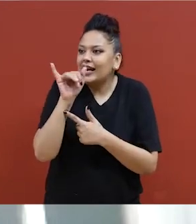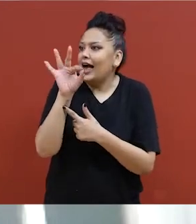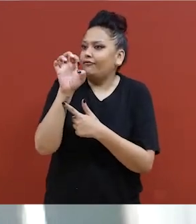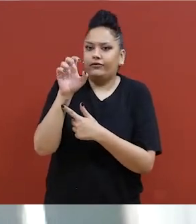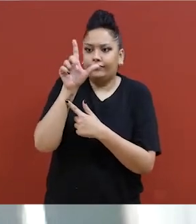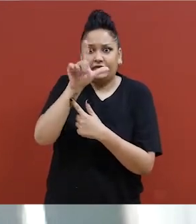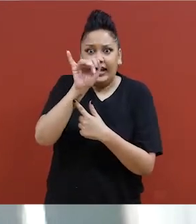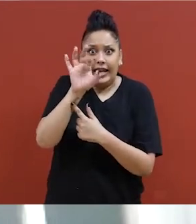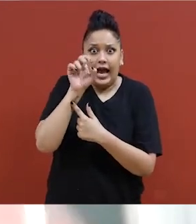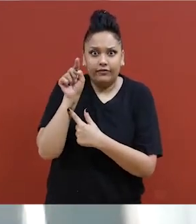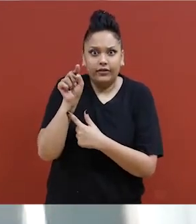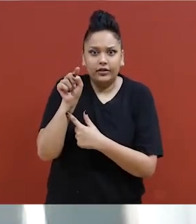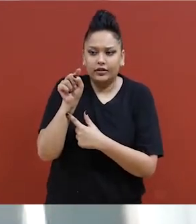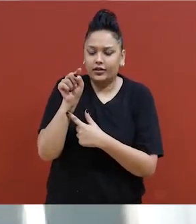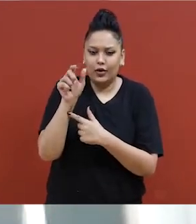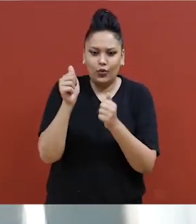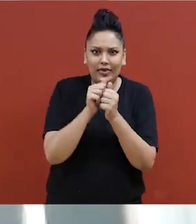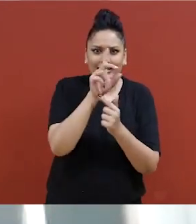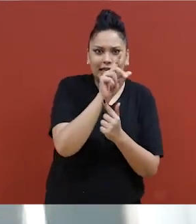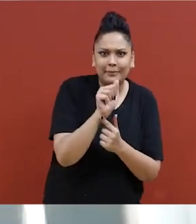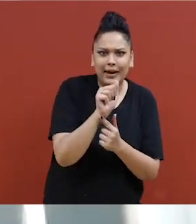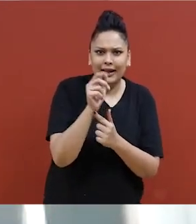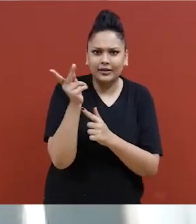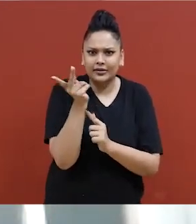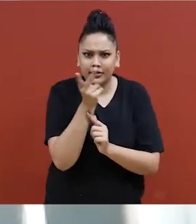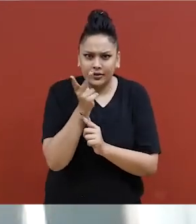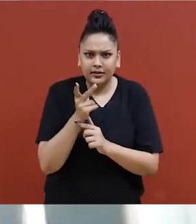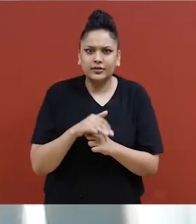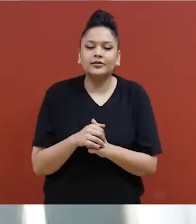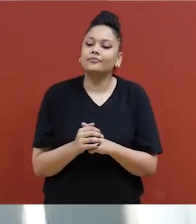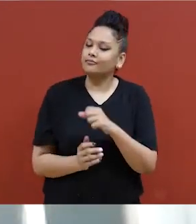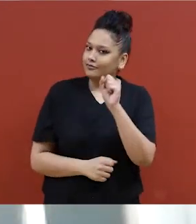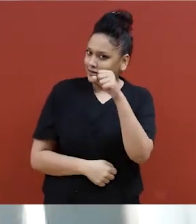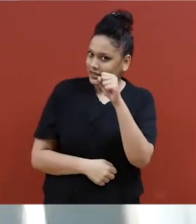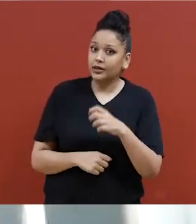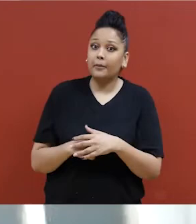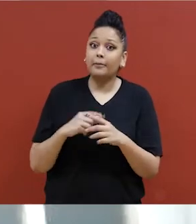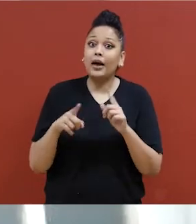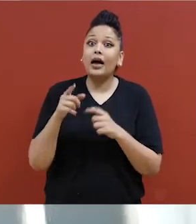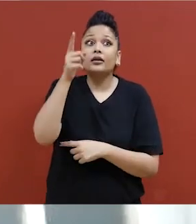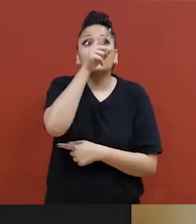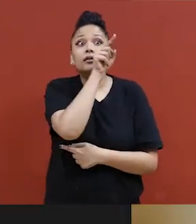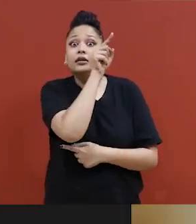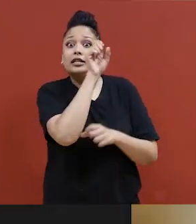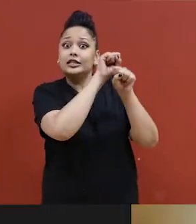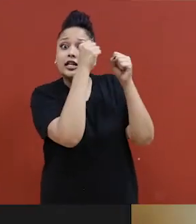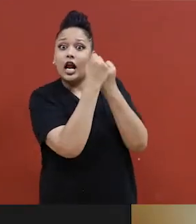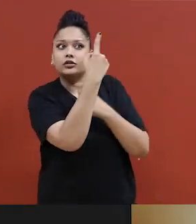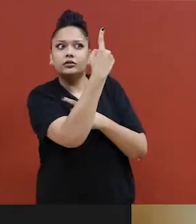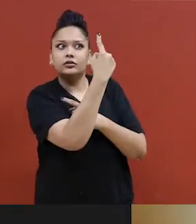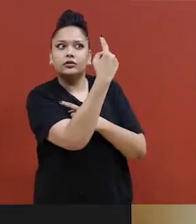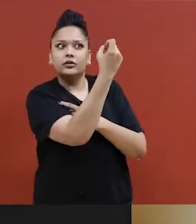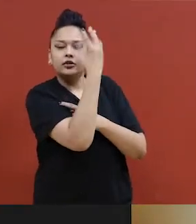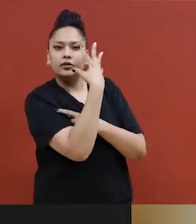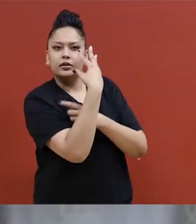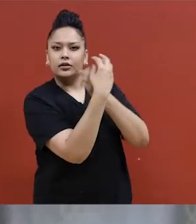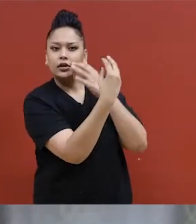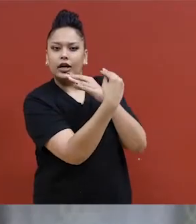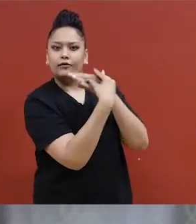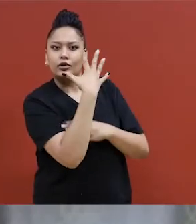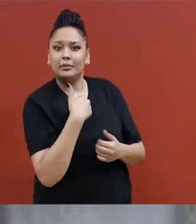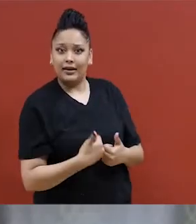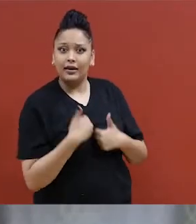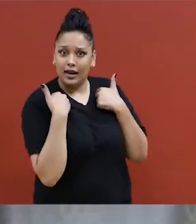challenging when society doesn't view it that way, right?